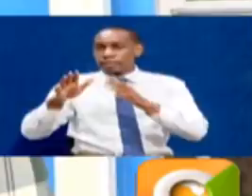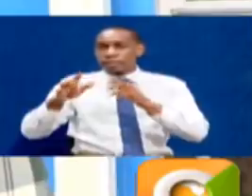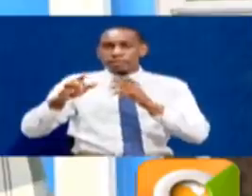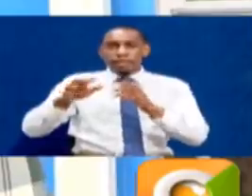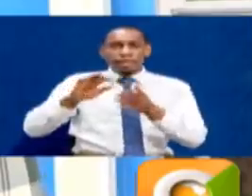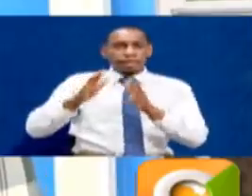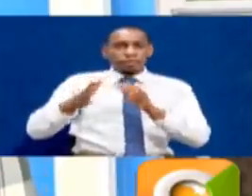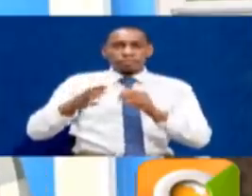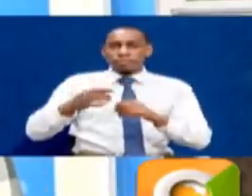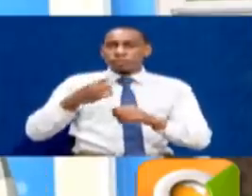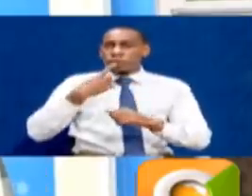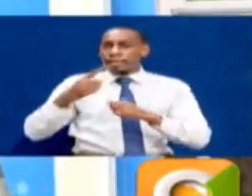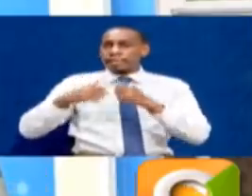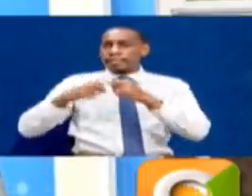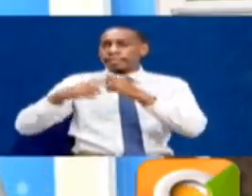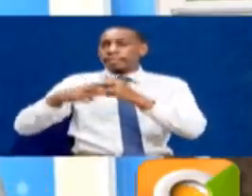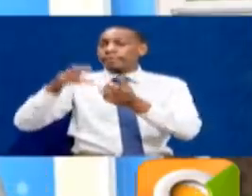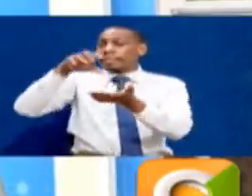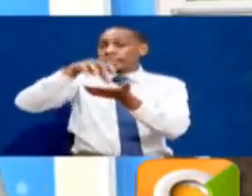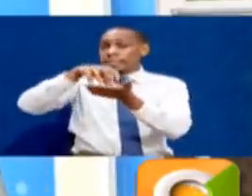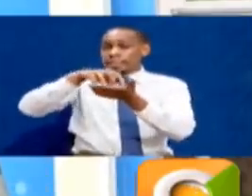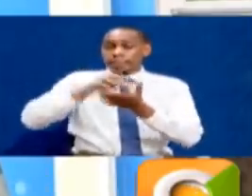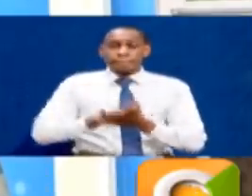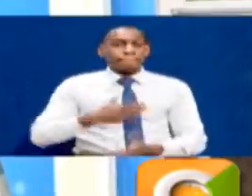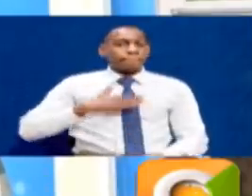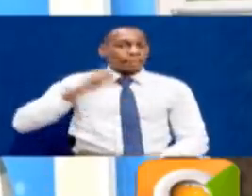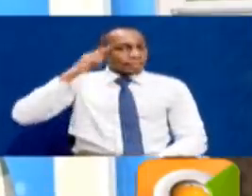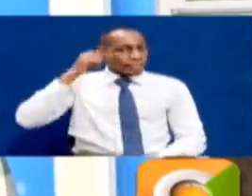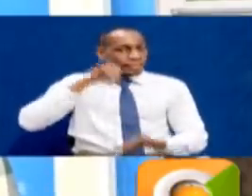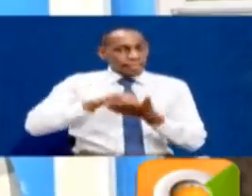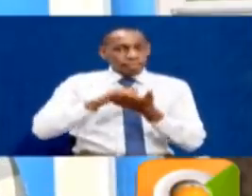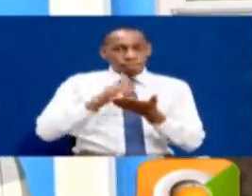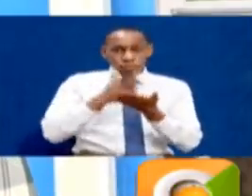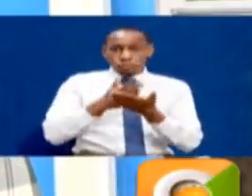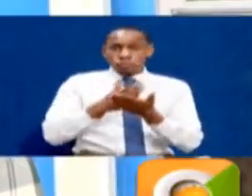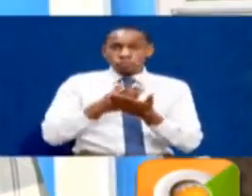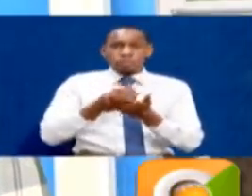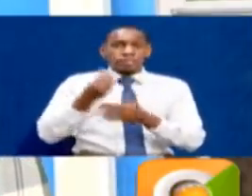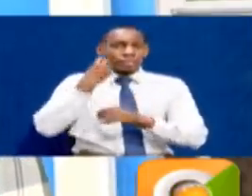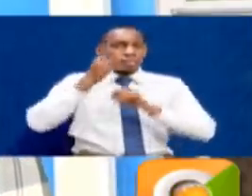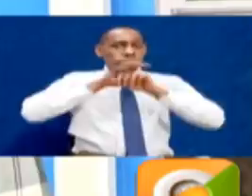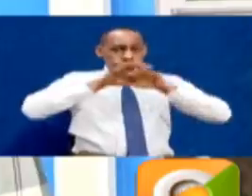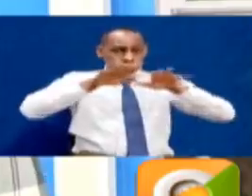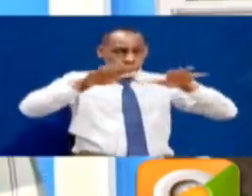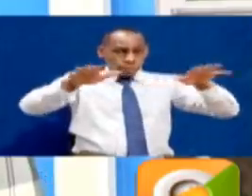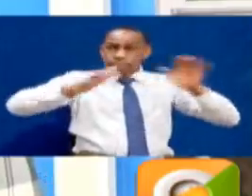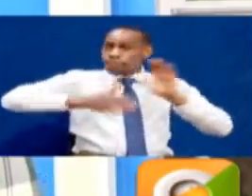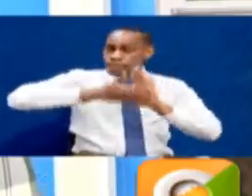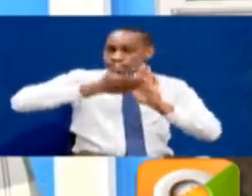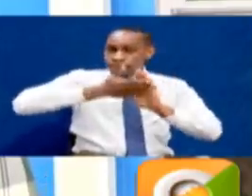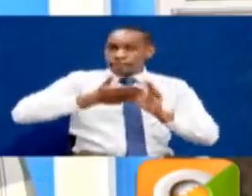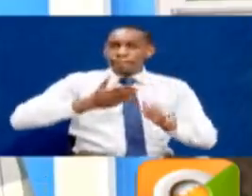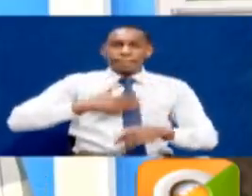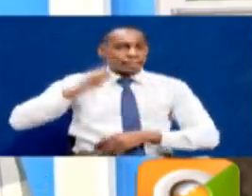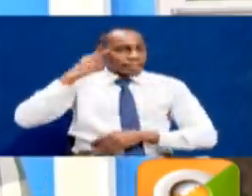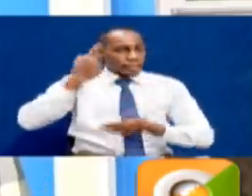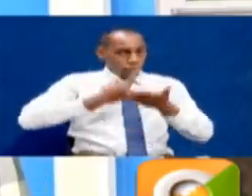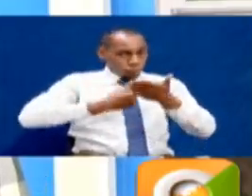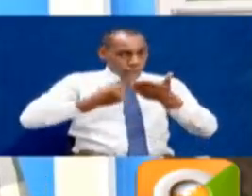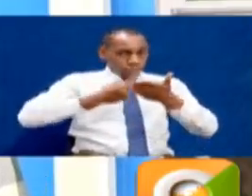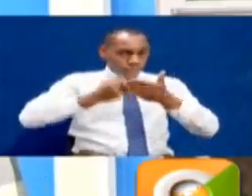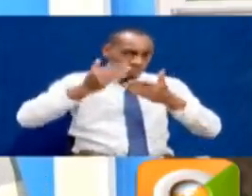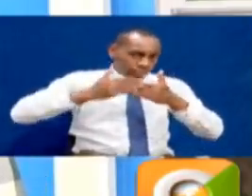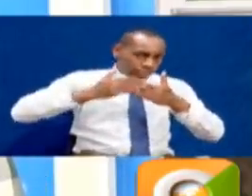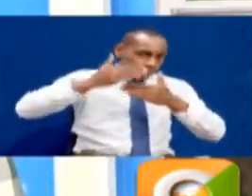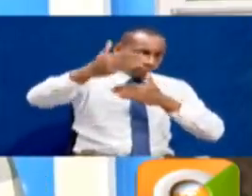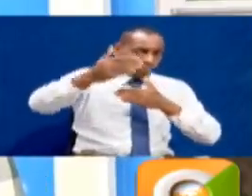67 cases. And I think we are heading towards peaking. And therefore, in few weeks,